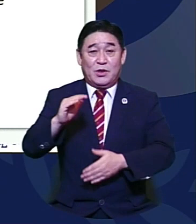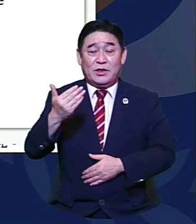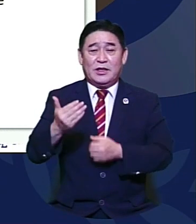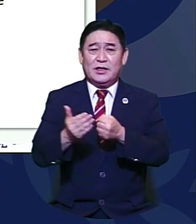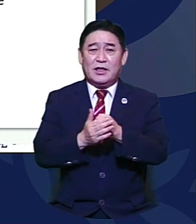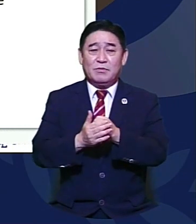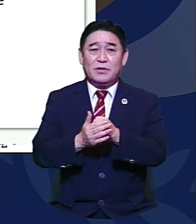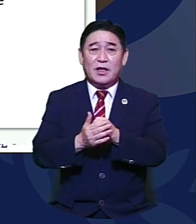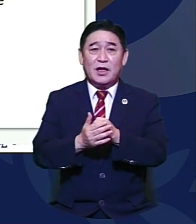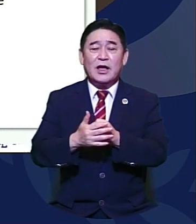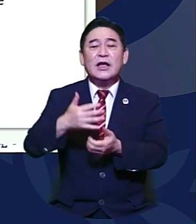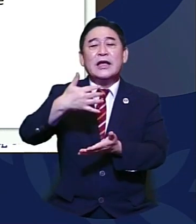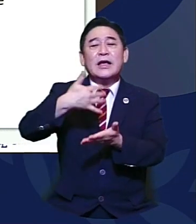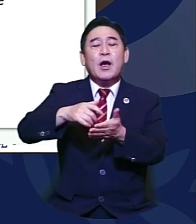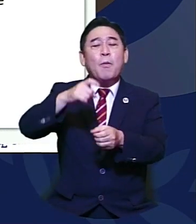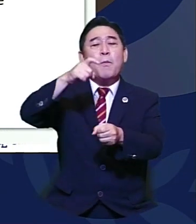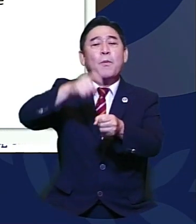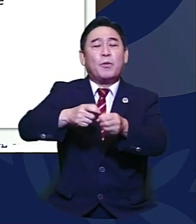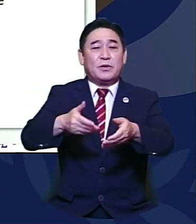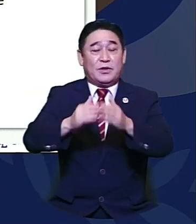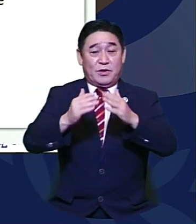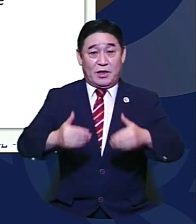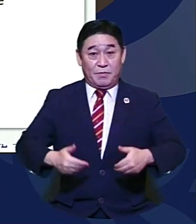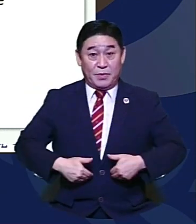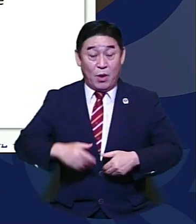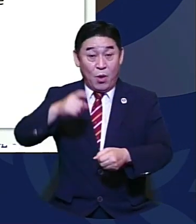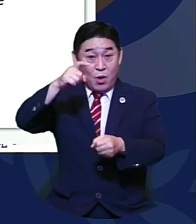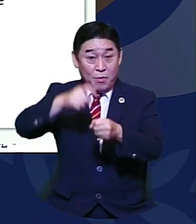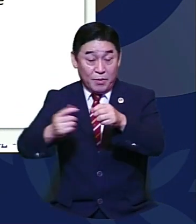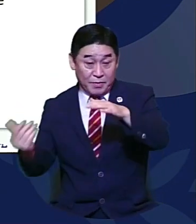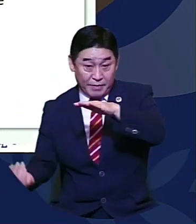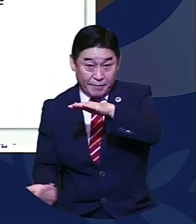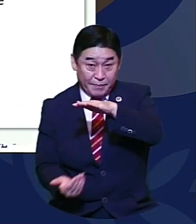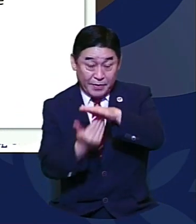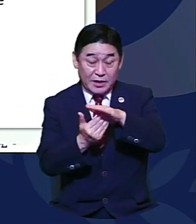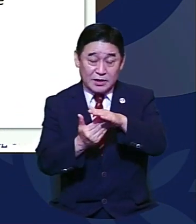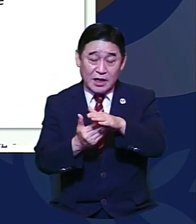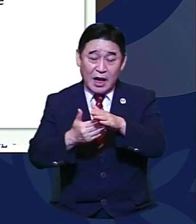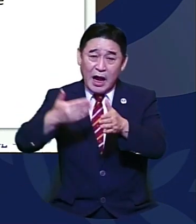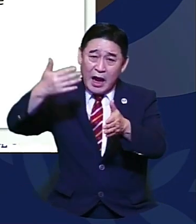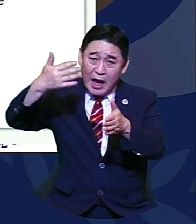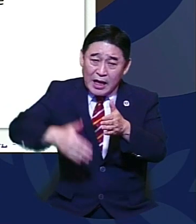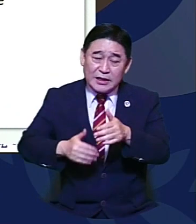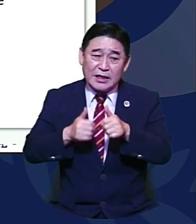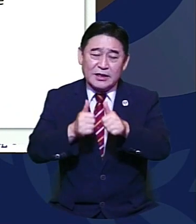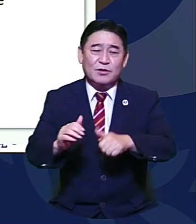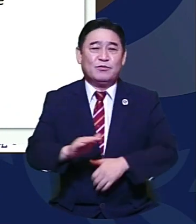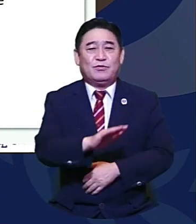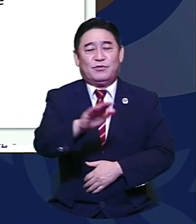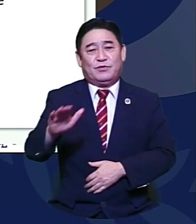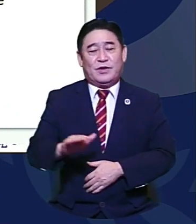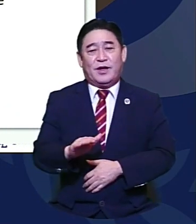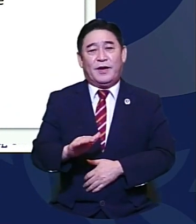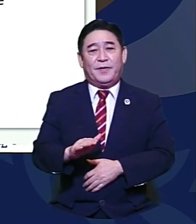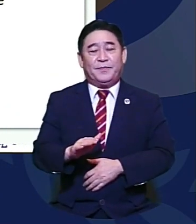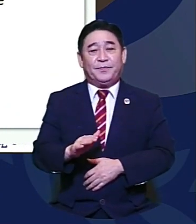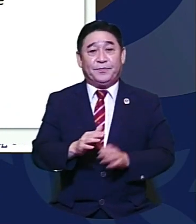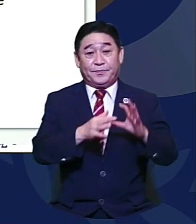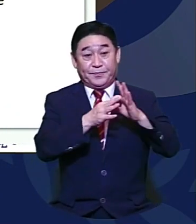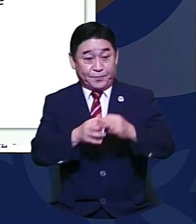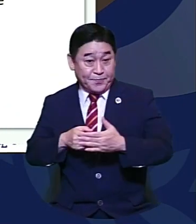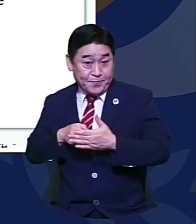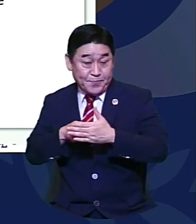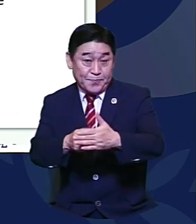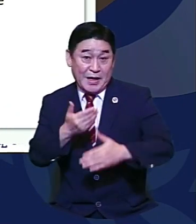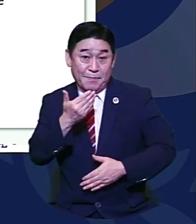Then we can figure out that how far we have to go and where we are here at this